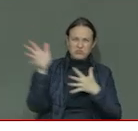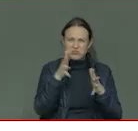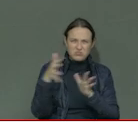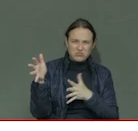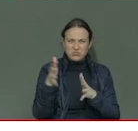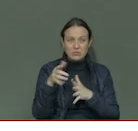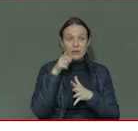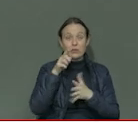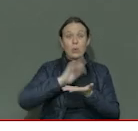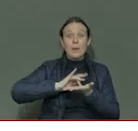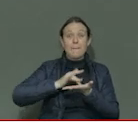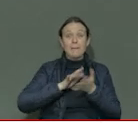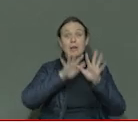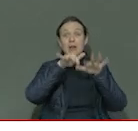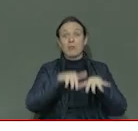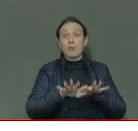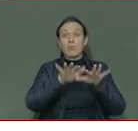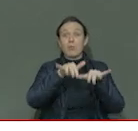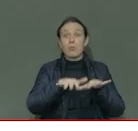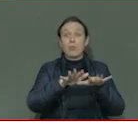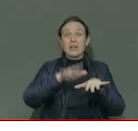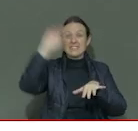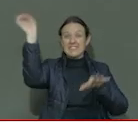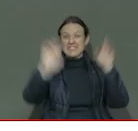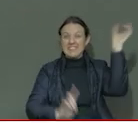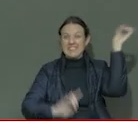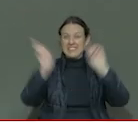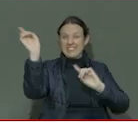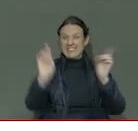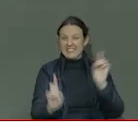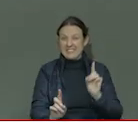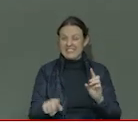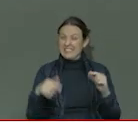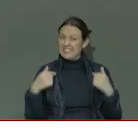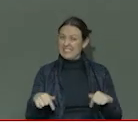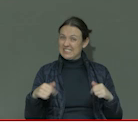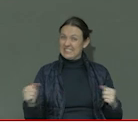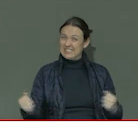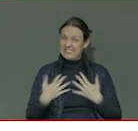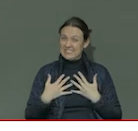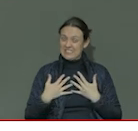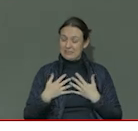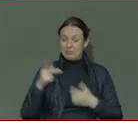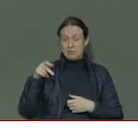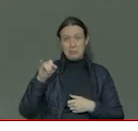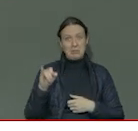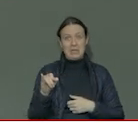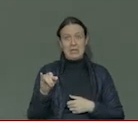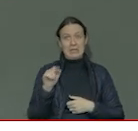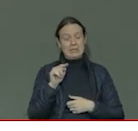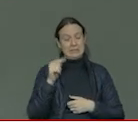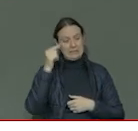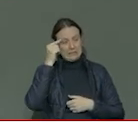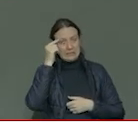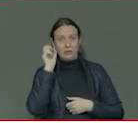being in the middle of an ocean and it's a lightning storm. Do you know how terrifying that is? But Pi doesn't see it like that. Pi